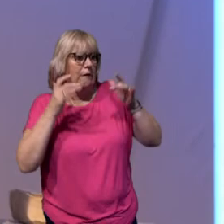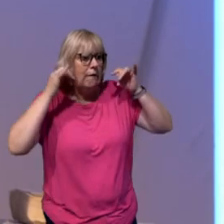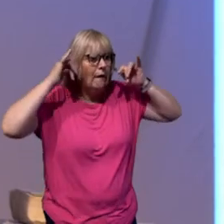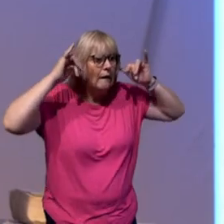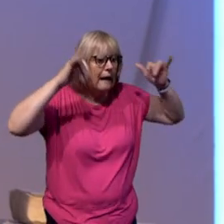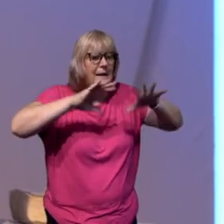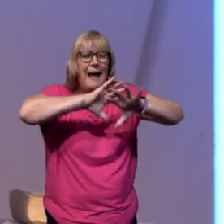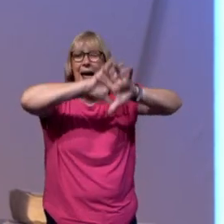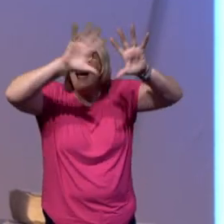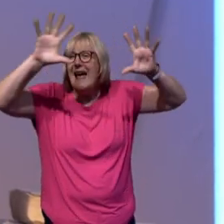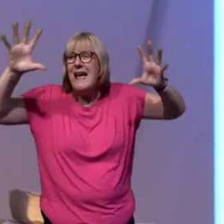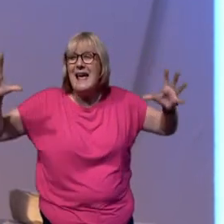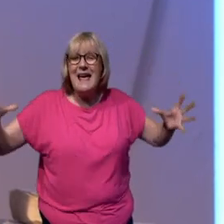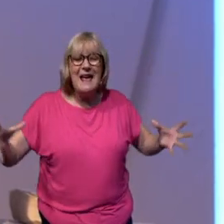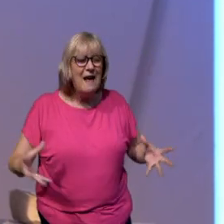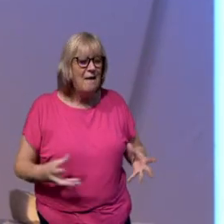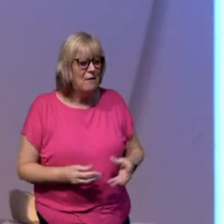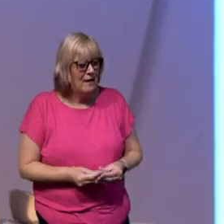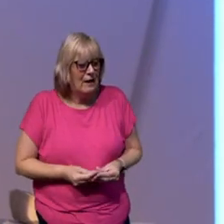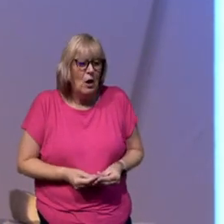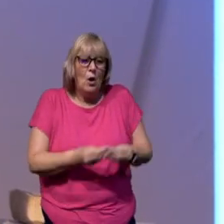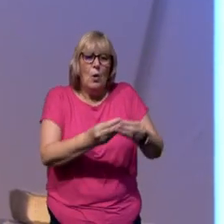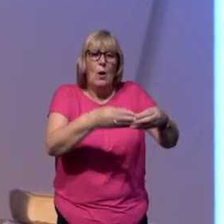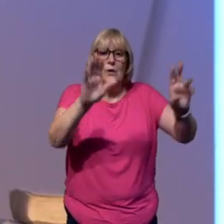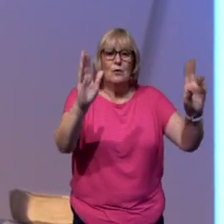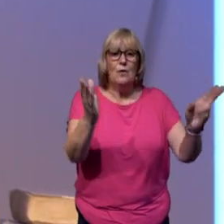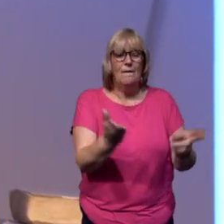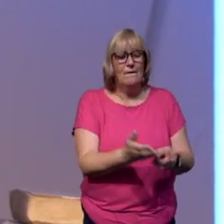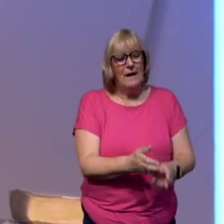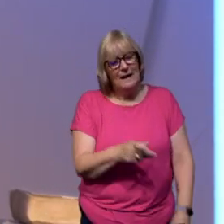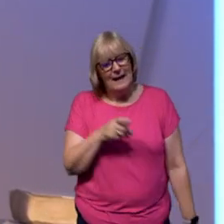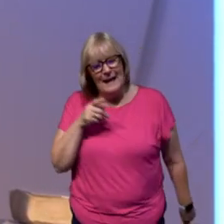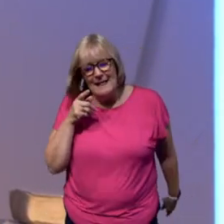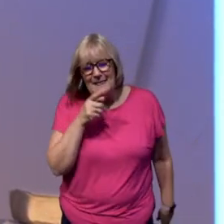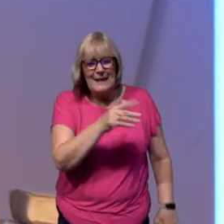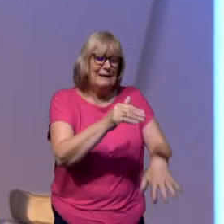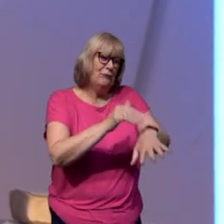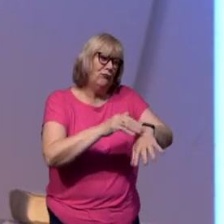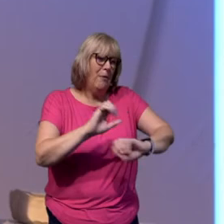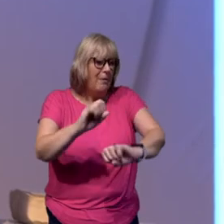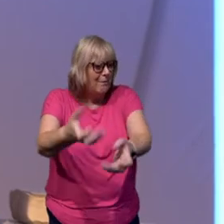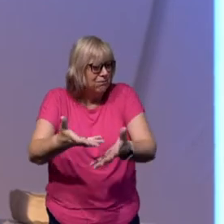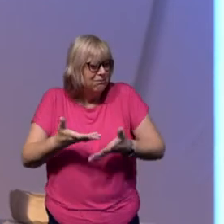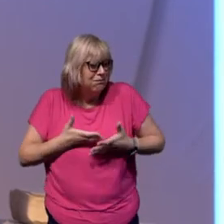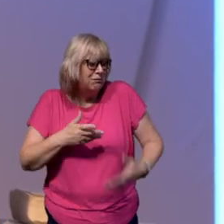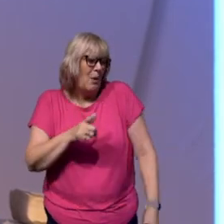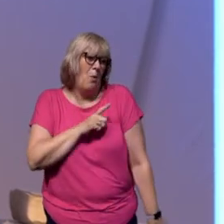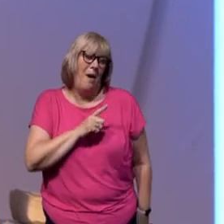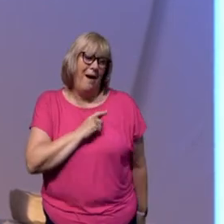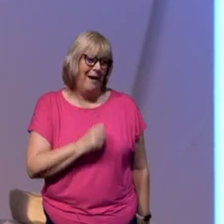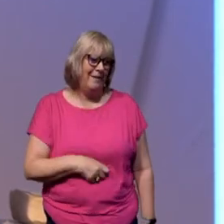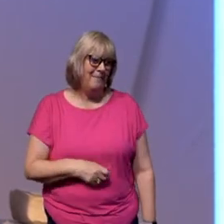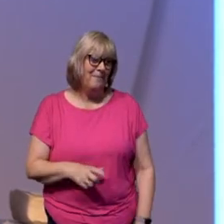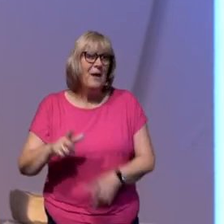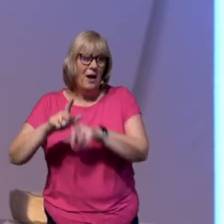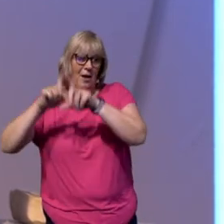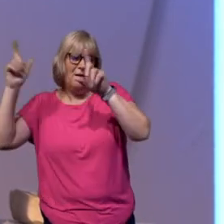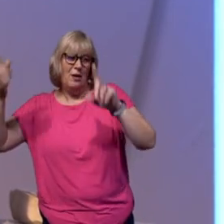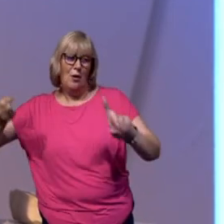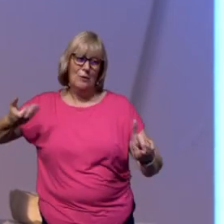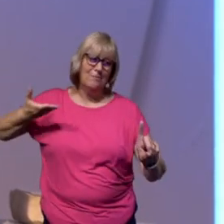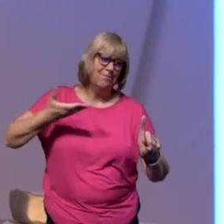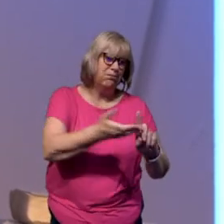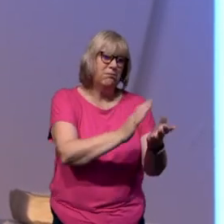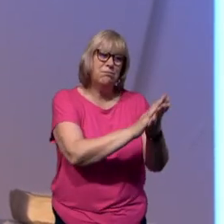the valley of Achor. Joshua said, "Why have you brought this trouble on us? The Lord will bring trouble on you